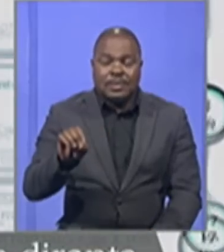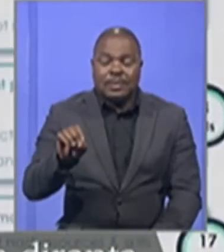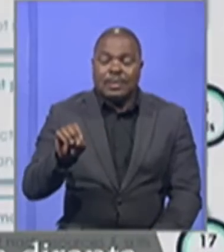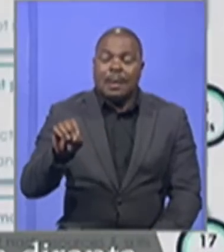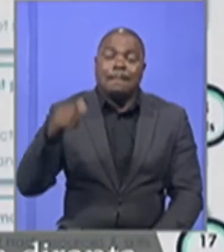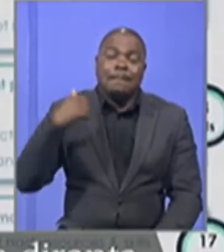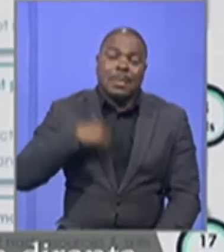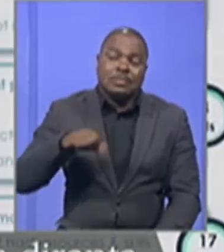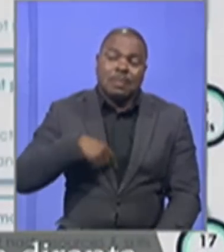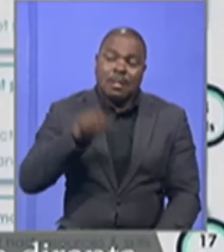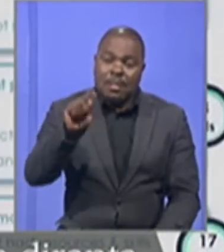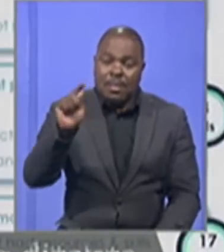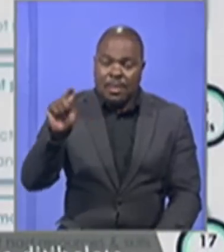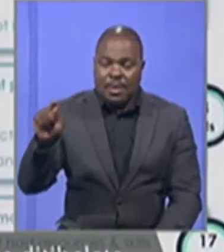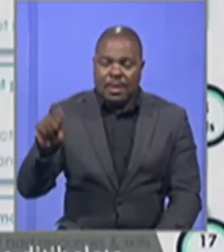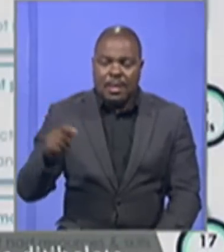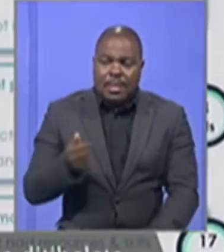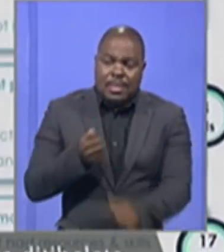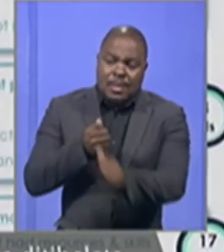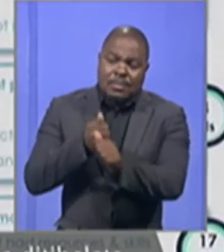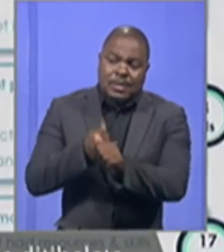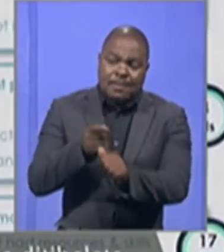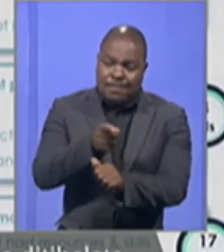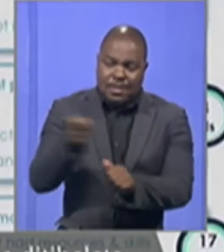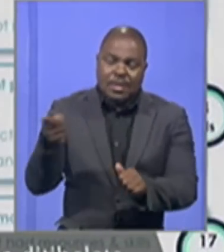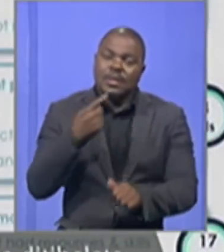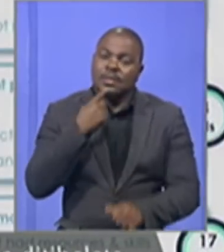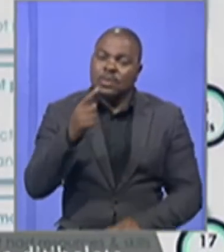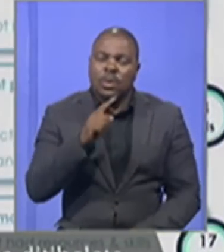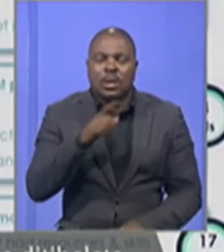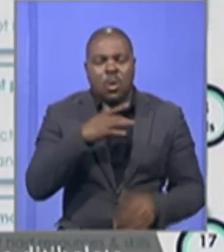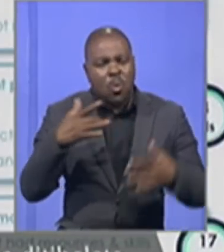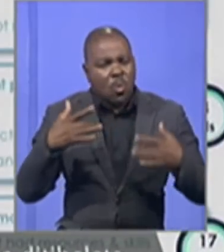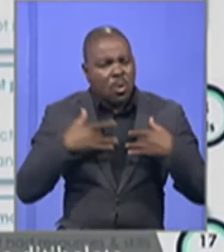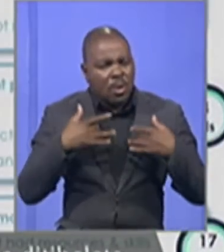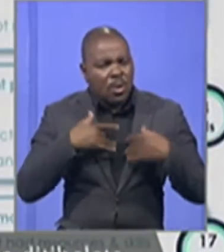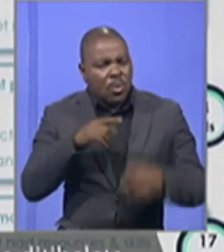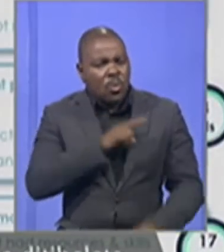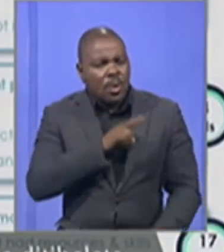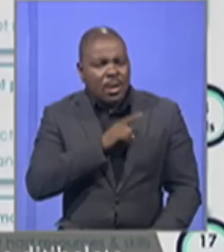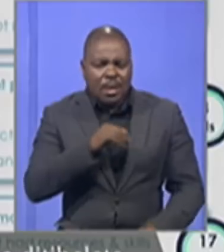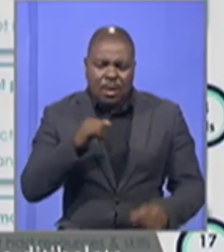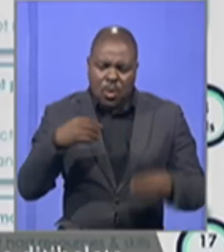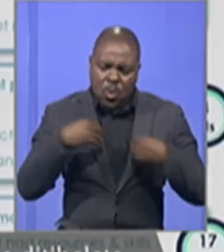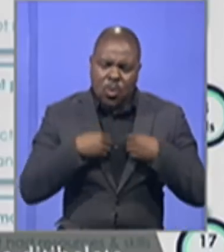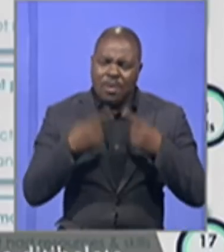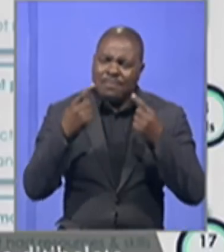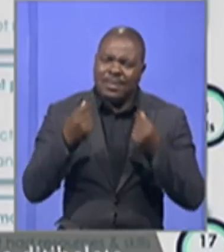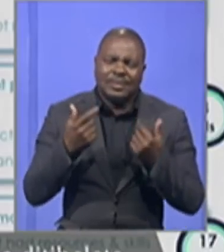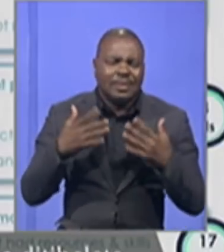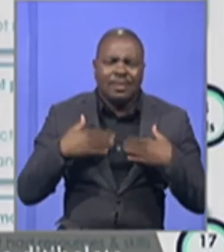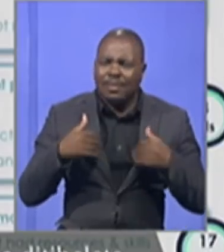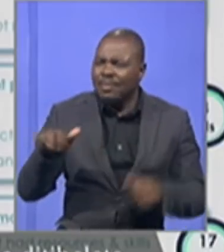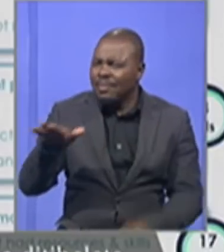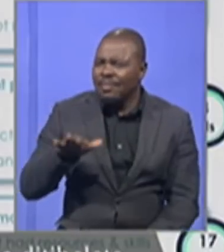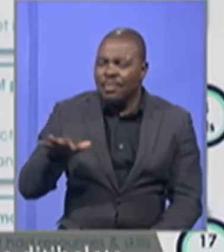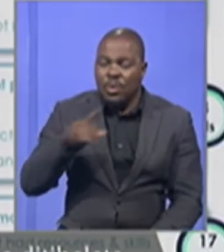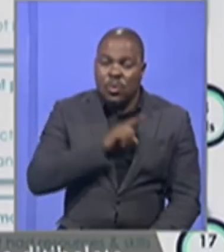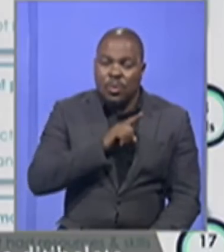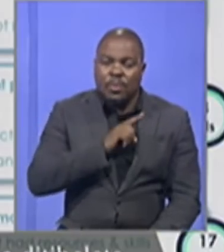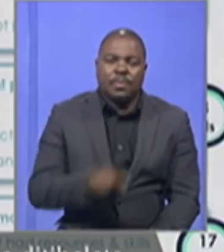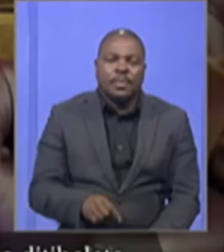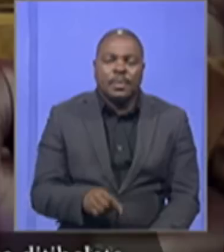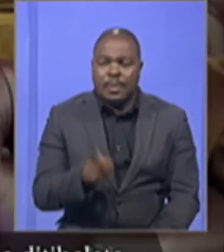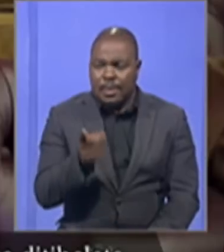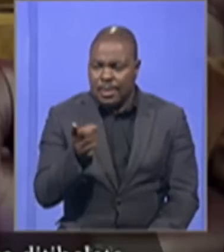70, that themselves have indicated that they are concerned about their own financial health. They see that